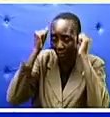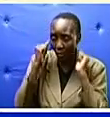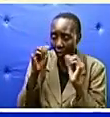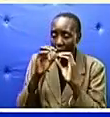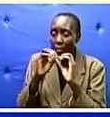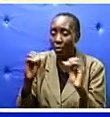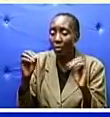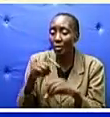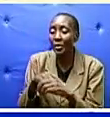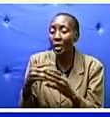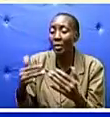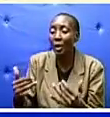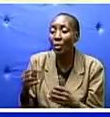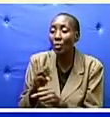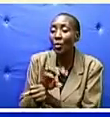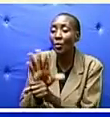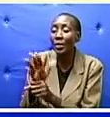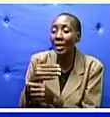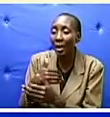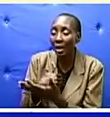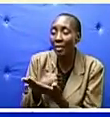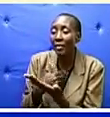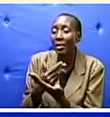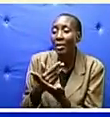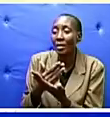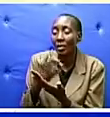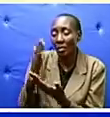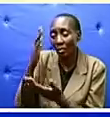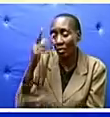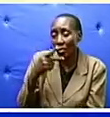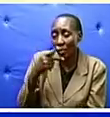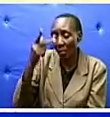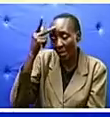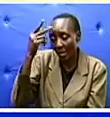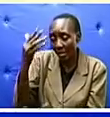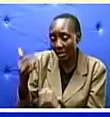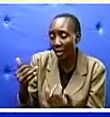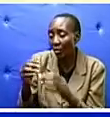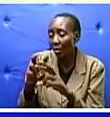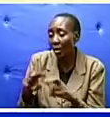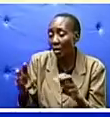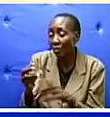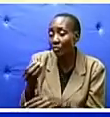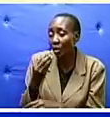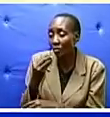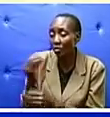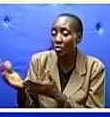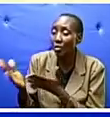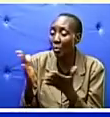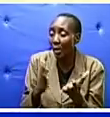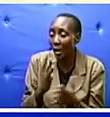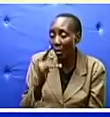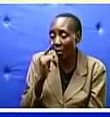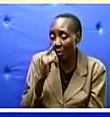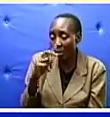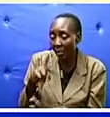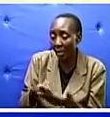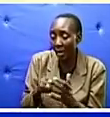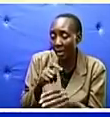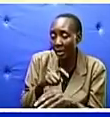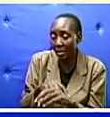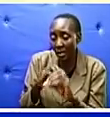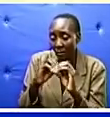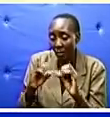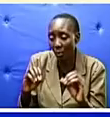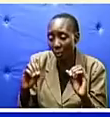the COVID-19, many parents, they are looking for a food to put into the table. They don't have that time to have